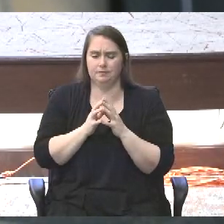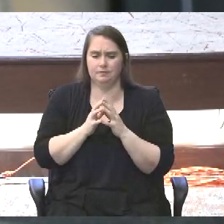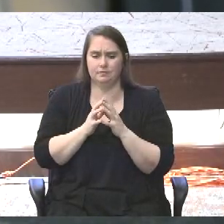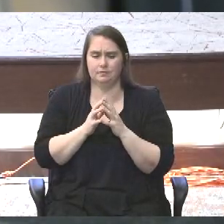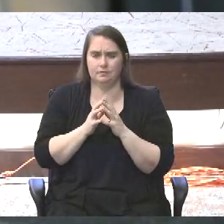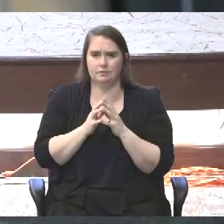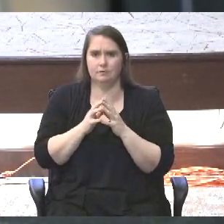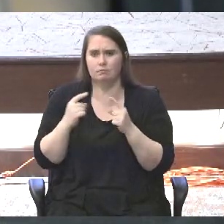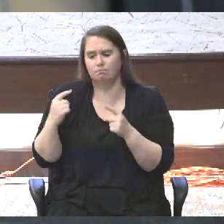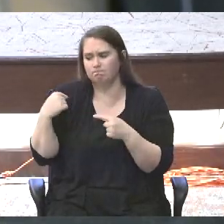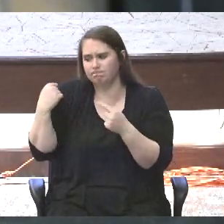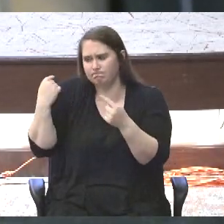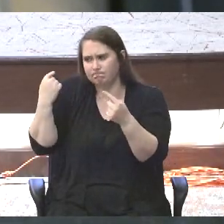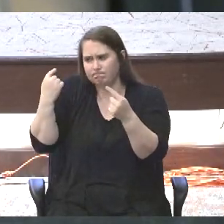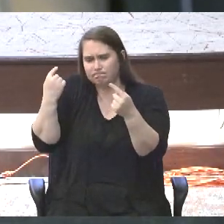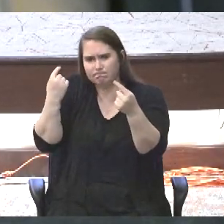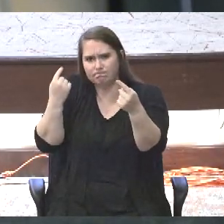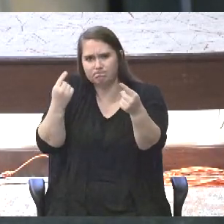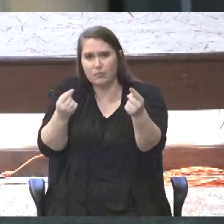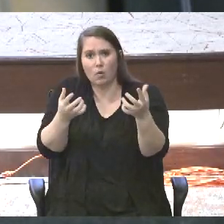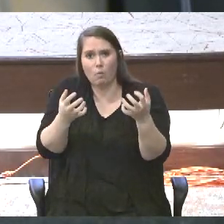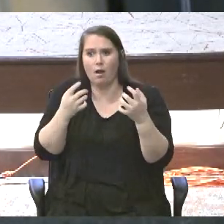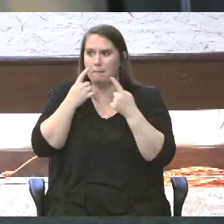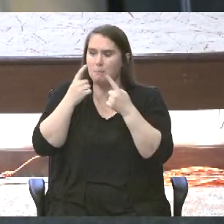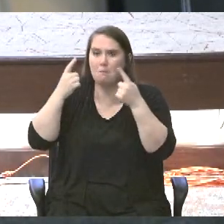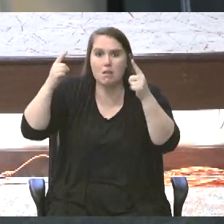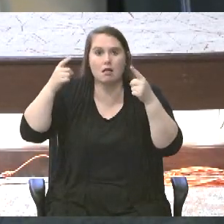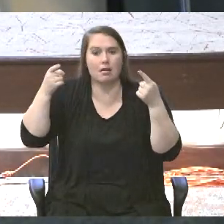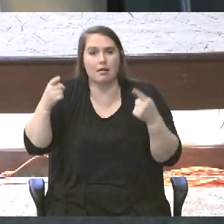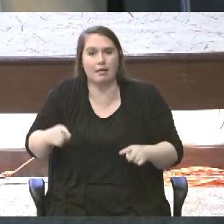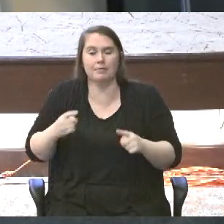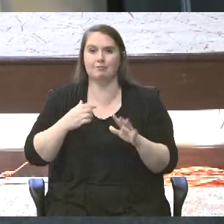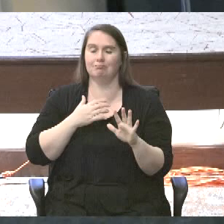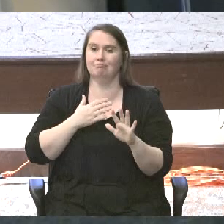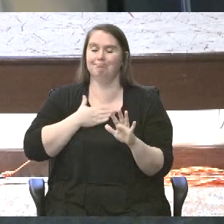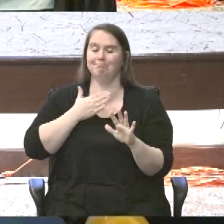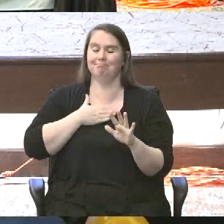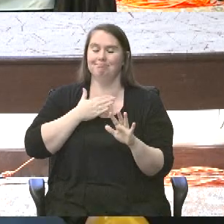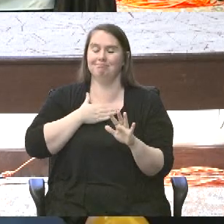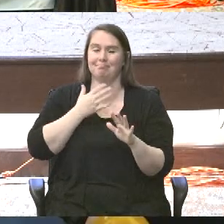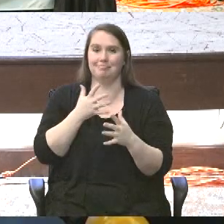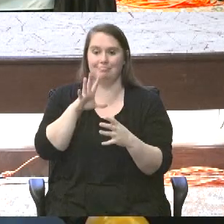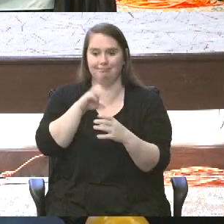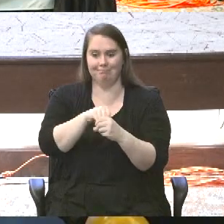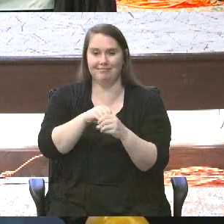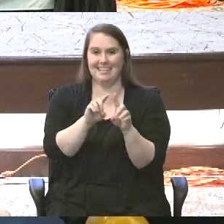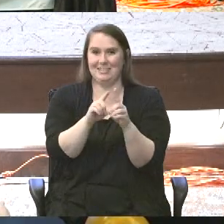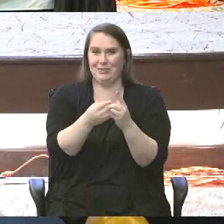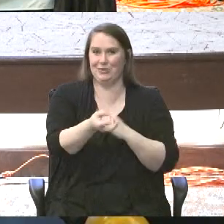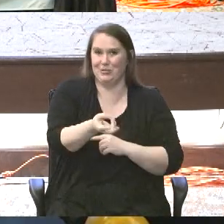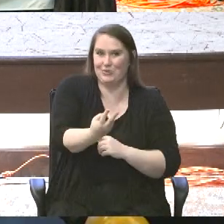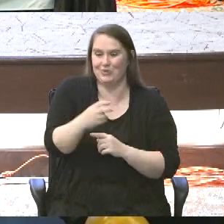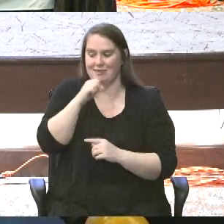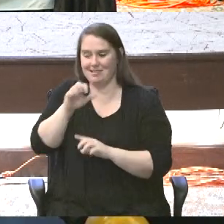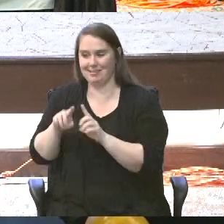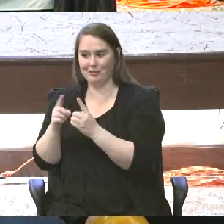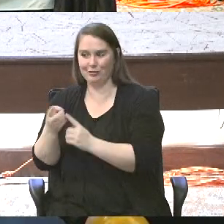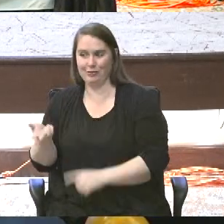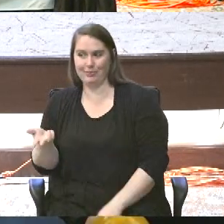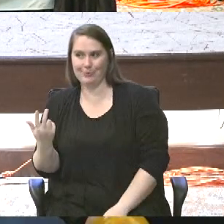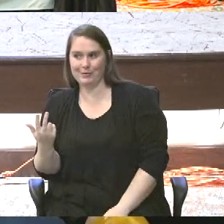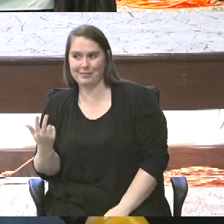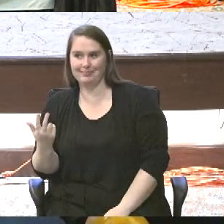we've long wanted, and we finally had, and I'm so glad it happened in District 2, not District 3.